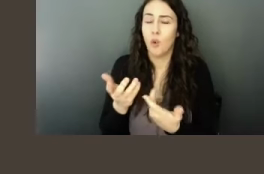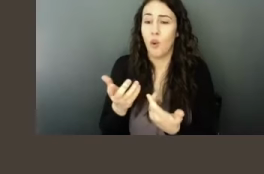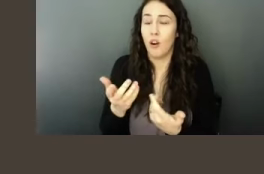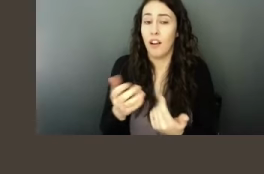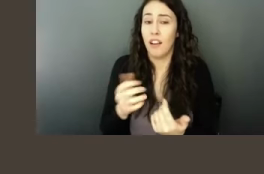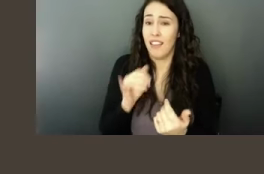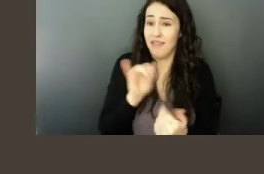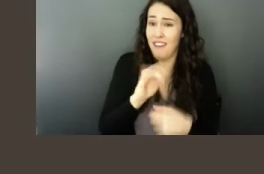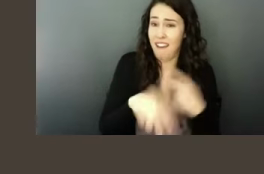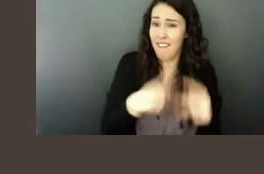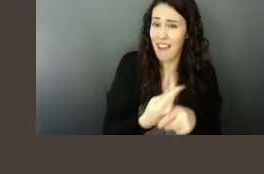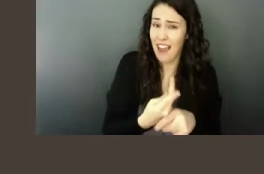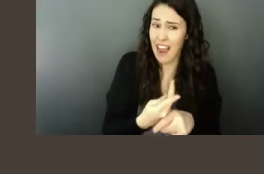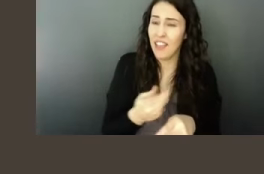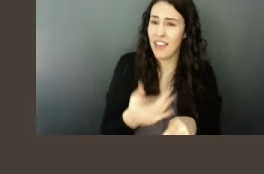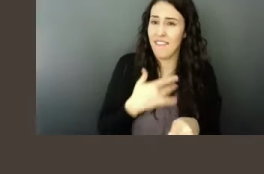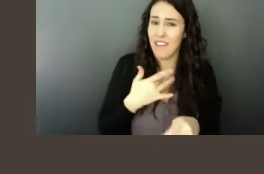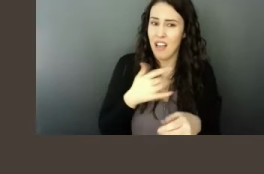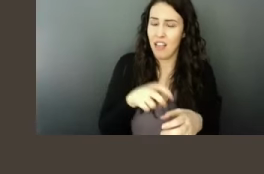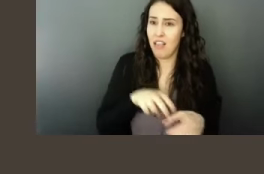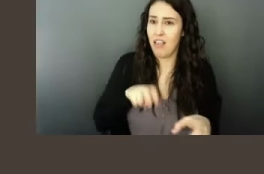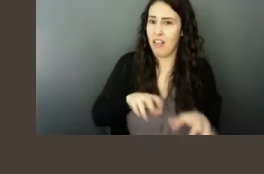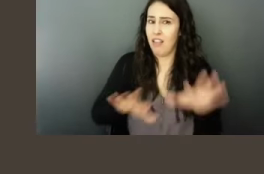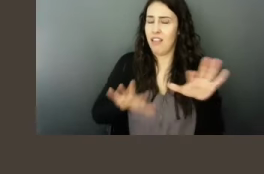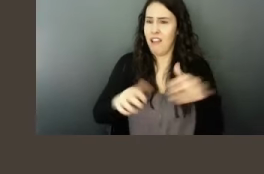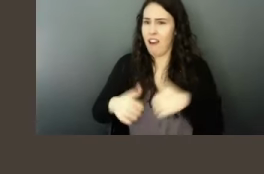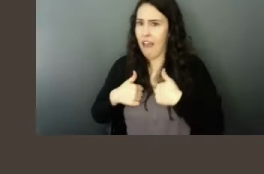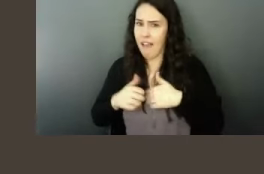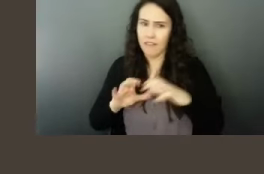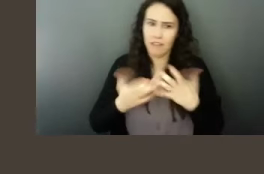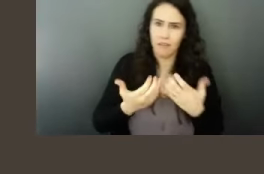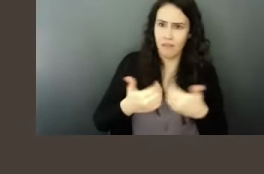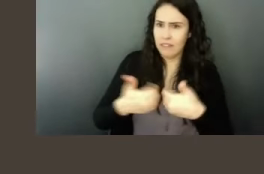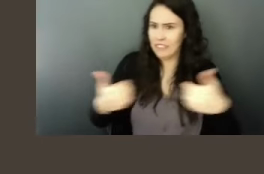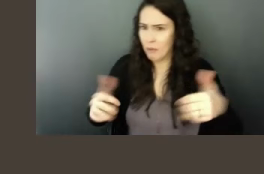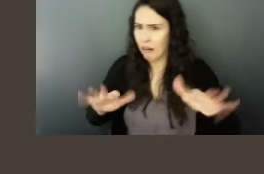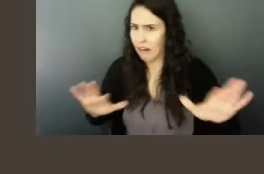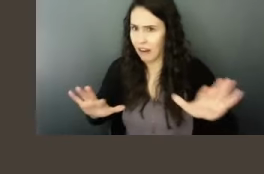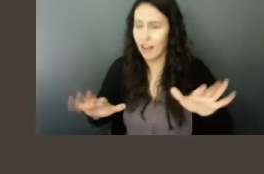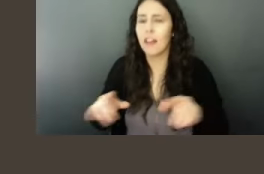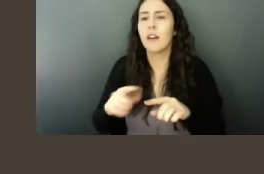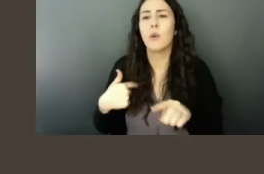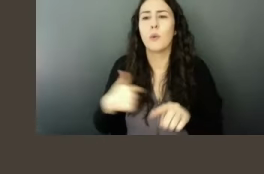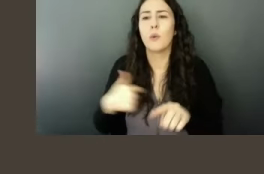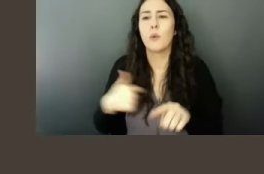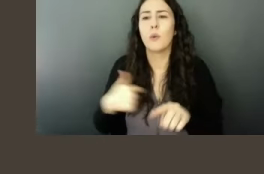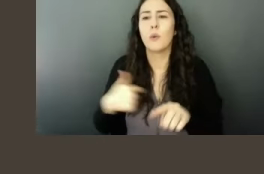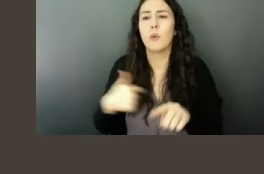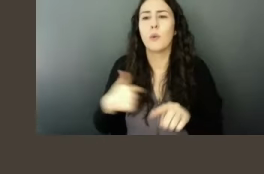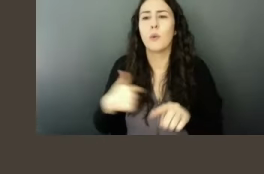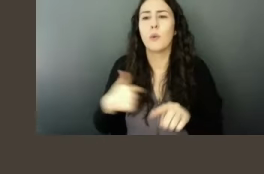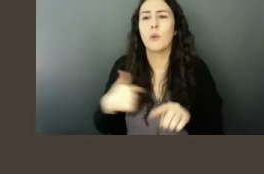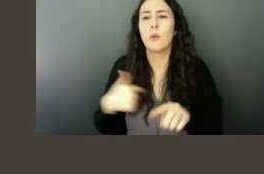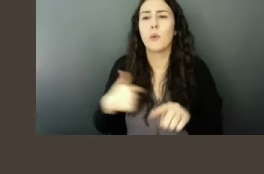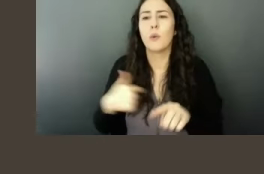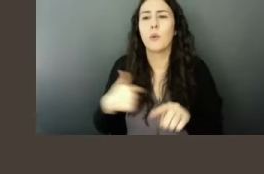experiences. And we know that our students come into the classroom with their own experiential knowledge. And so we want to think about new ways that we